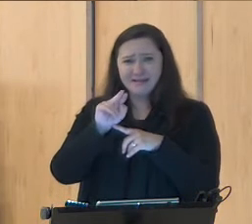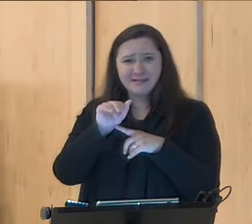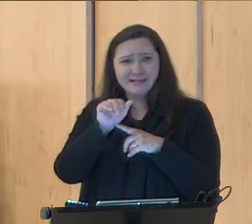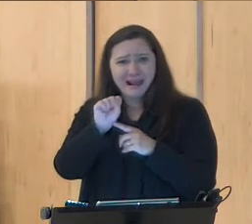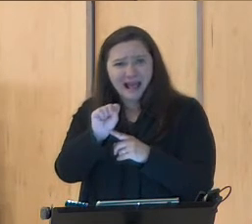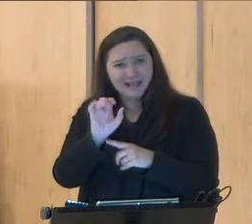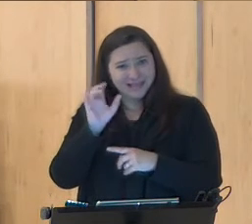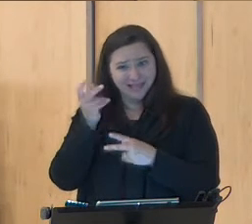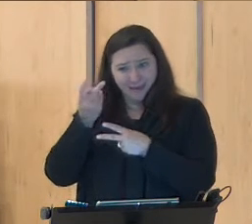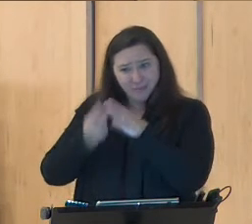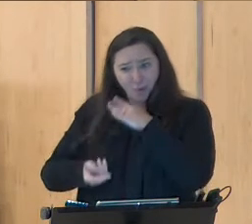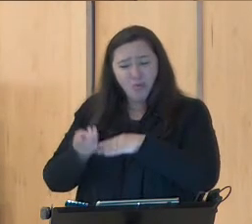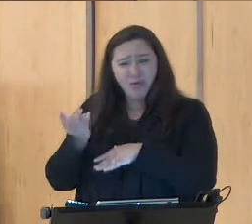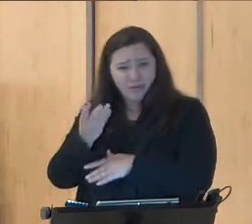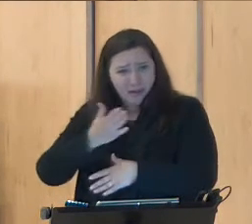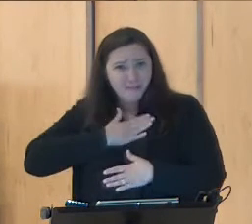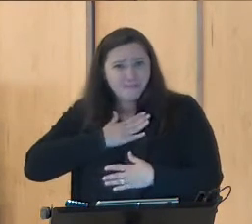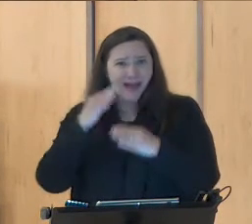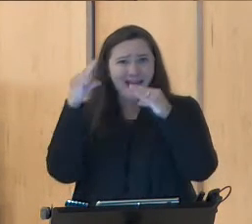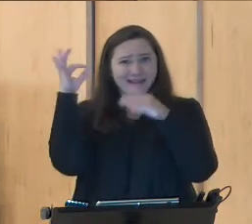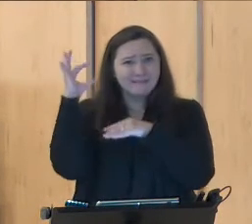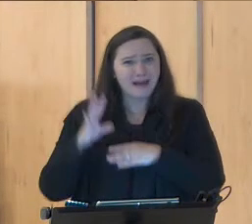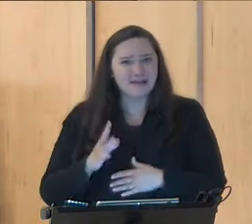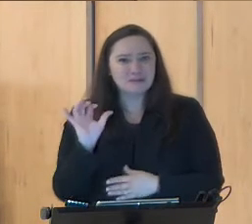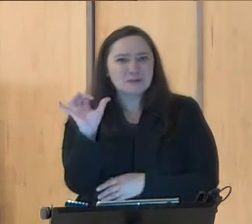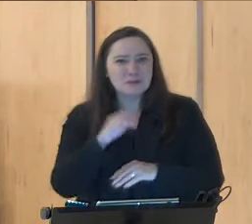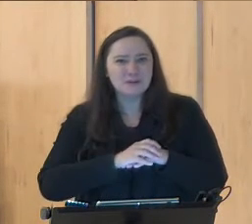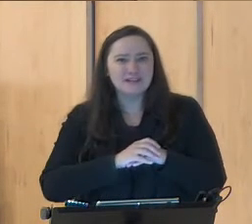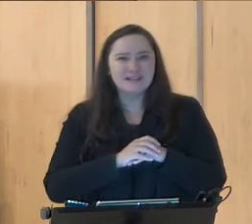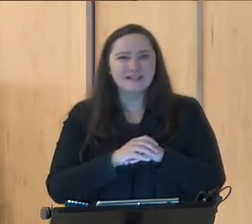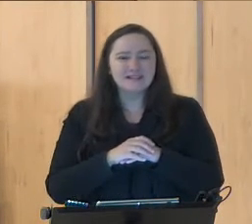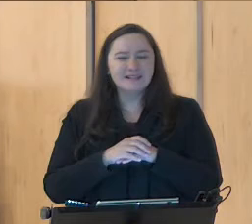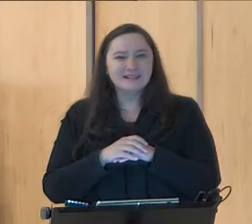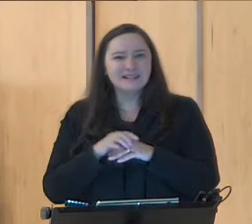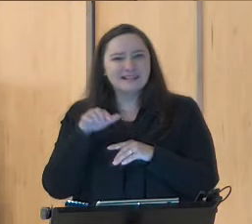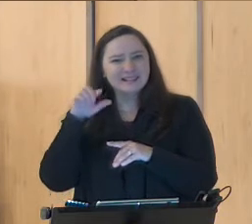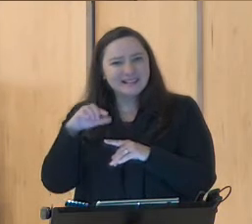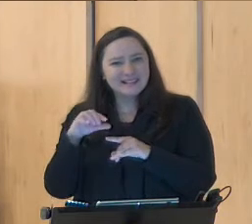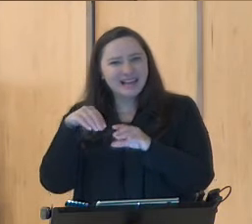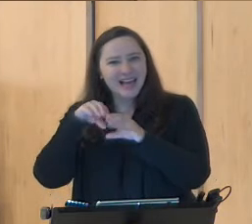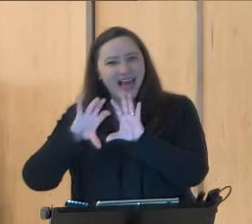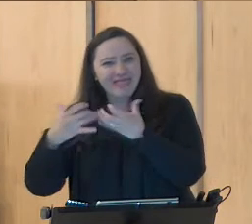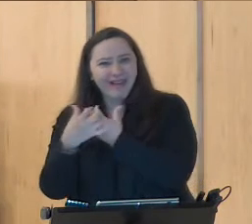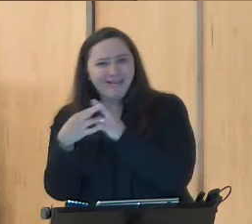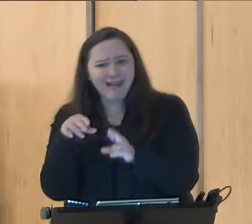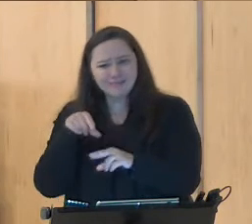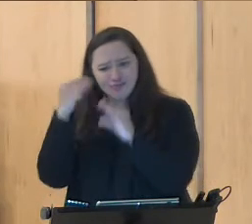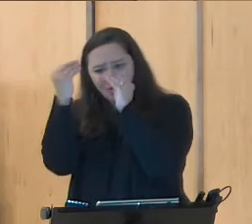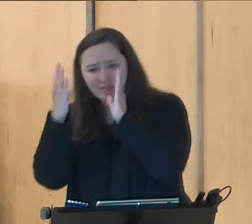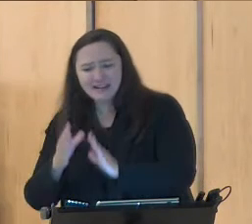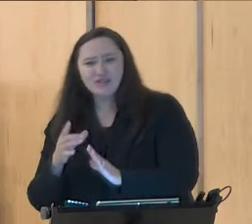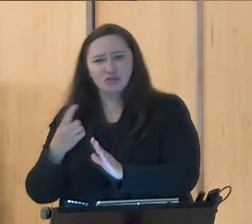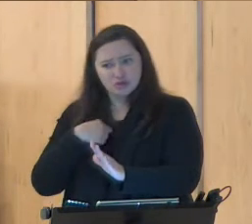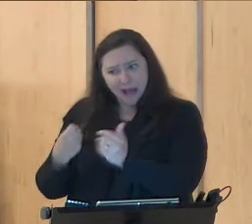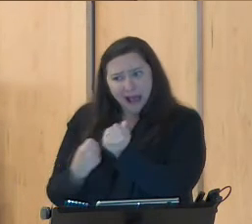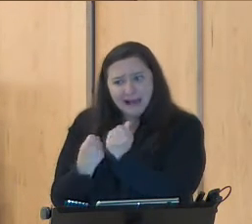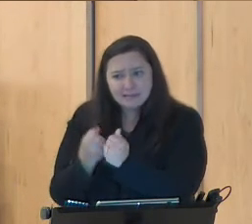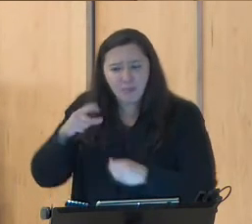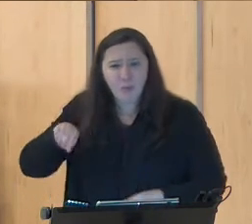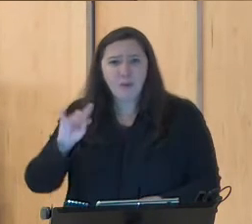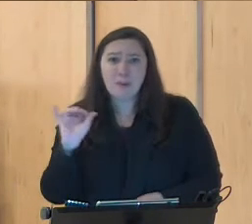And the teachers that serve in our classroom, those are messengers of the gospel that I support too.